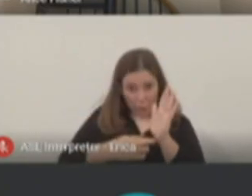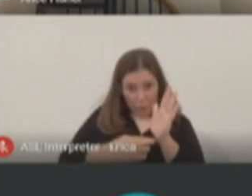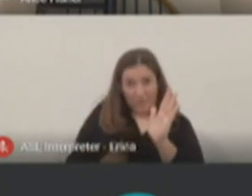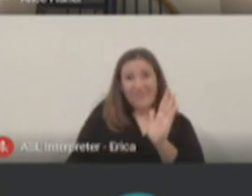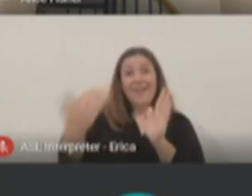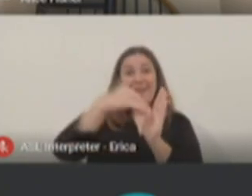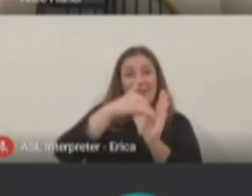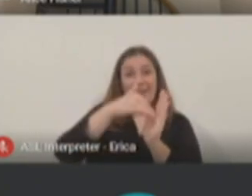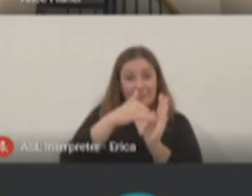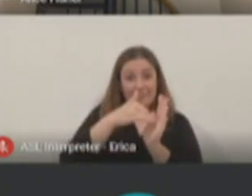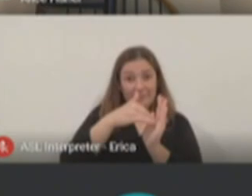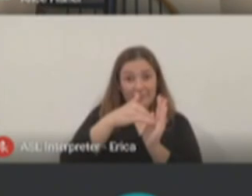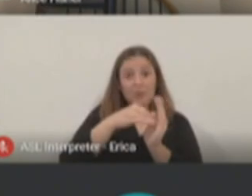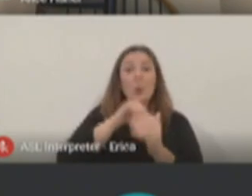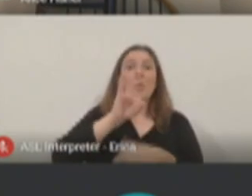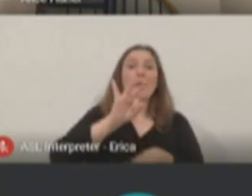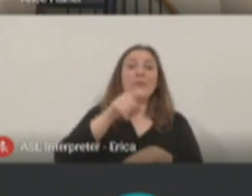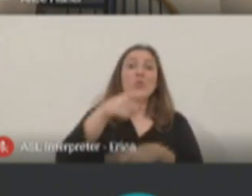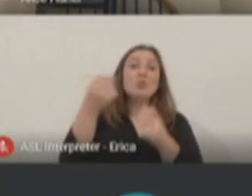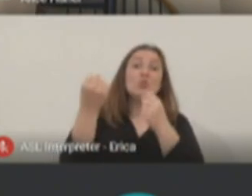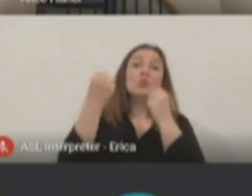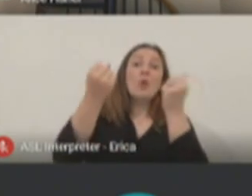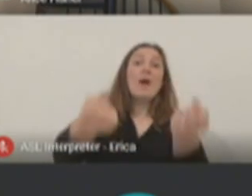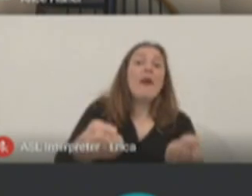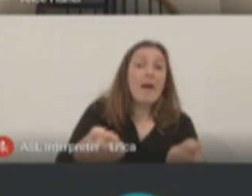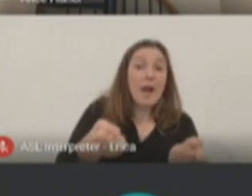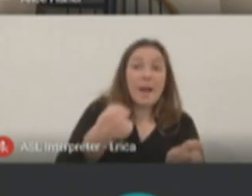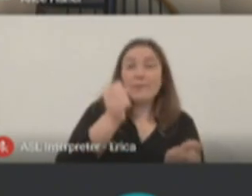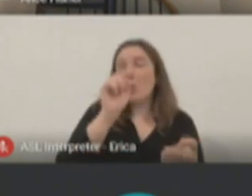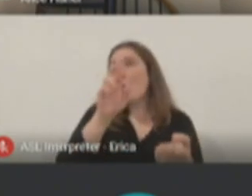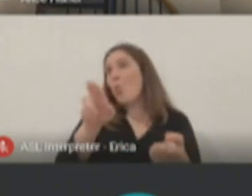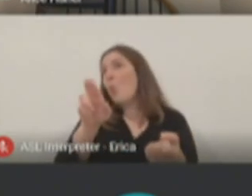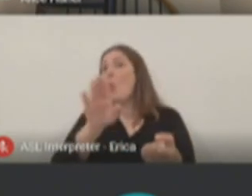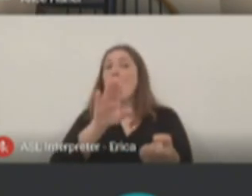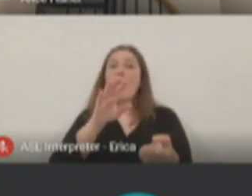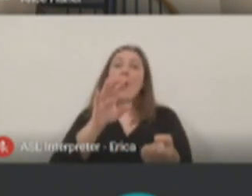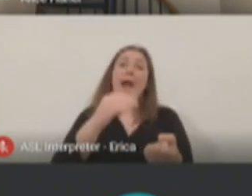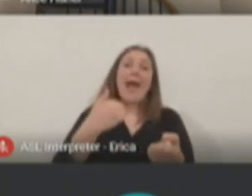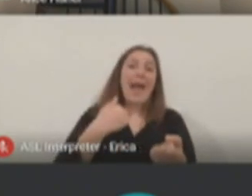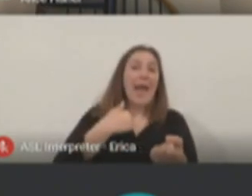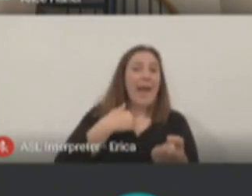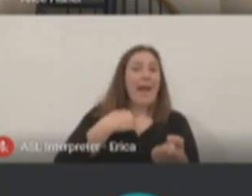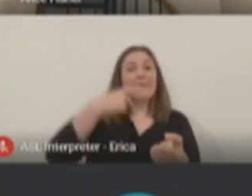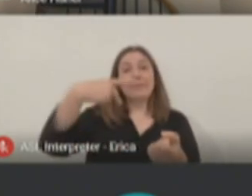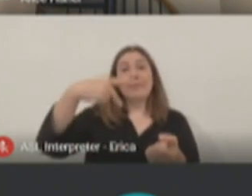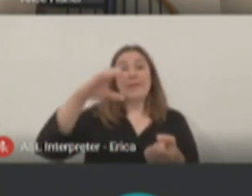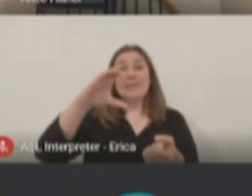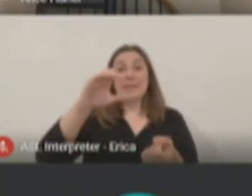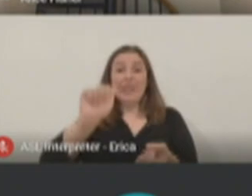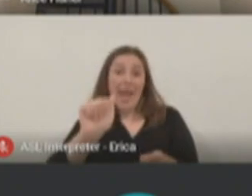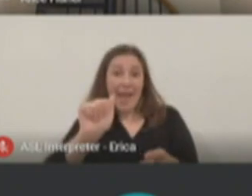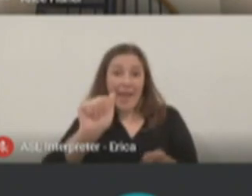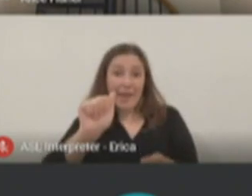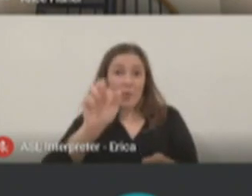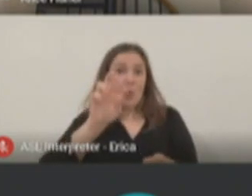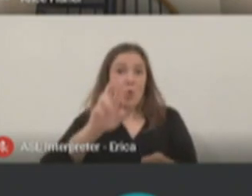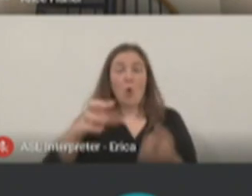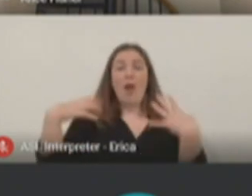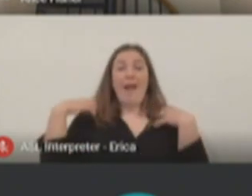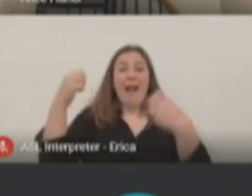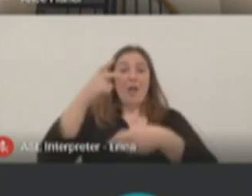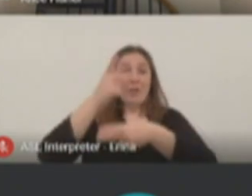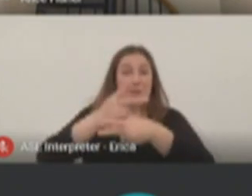status. So if you drive or if you have a personal care attendant or a healthcare professional